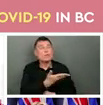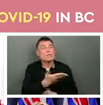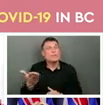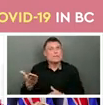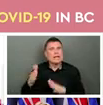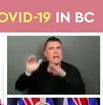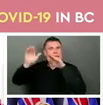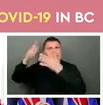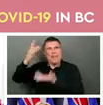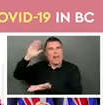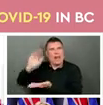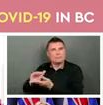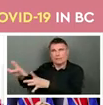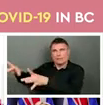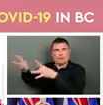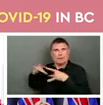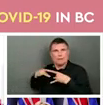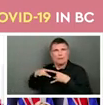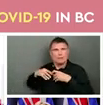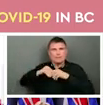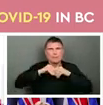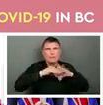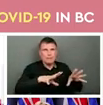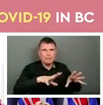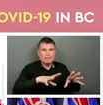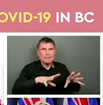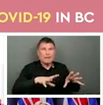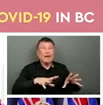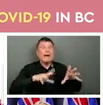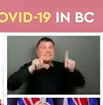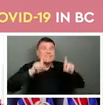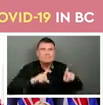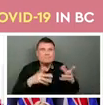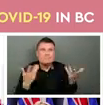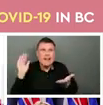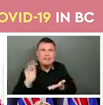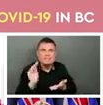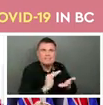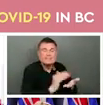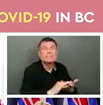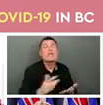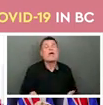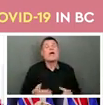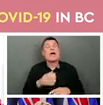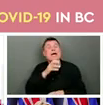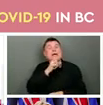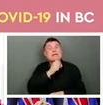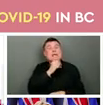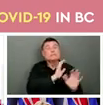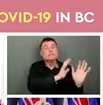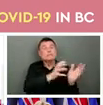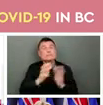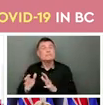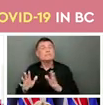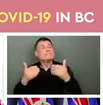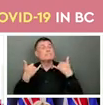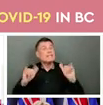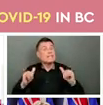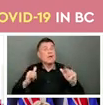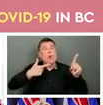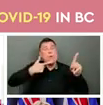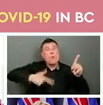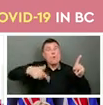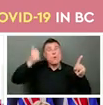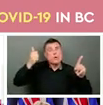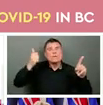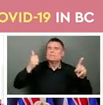however, that by age, older people still bear the brunt of the severe illness and deaths. And